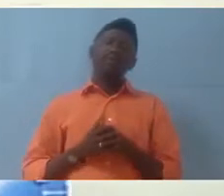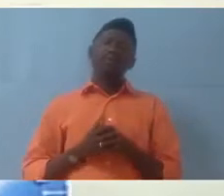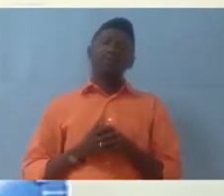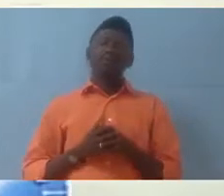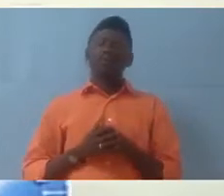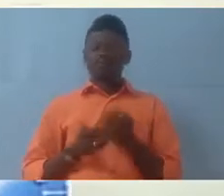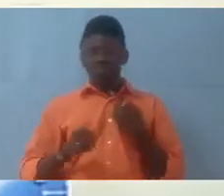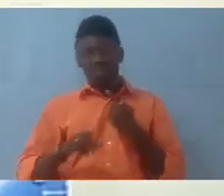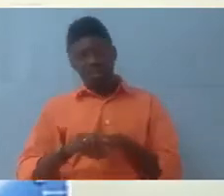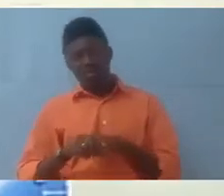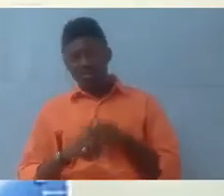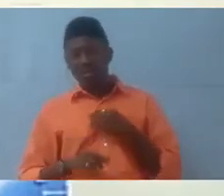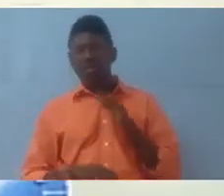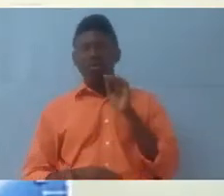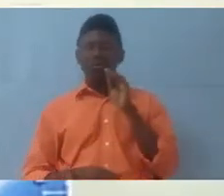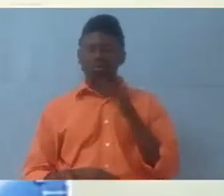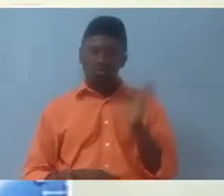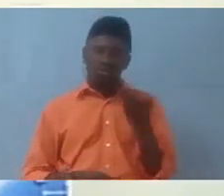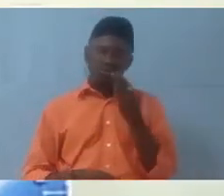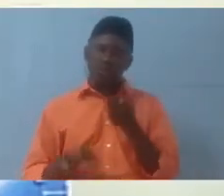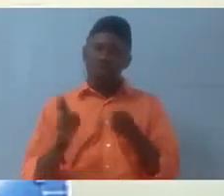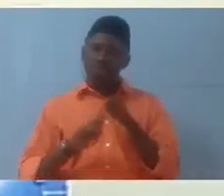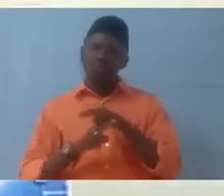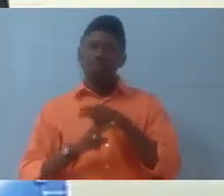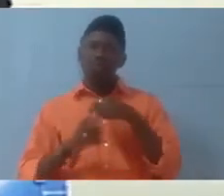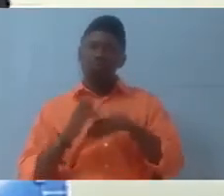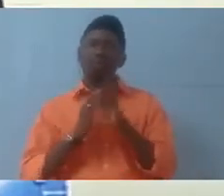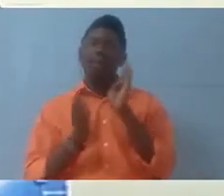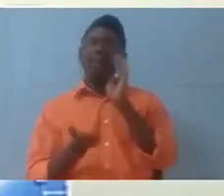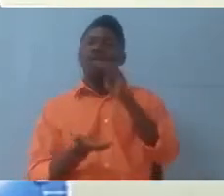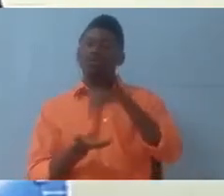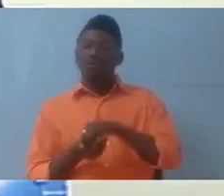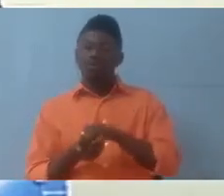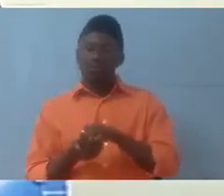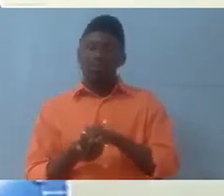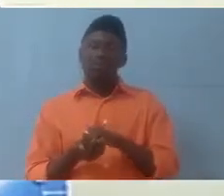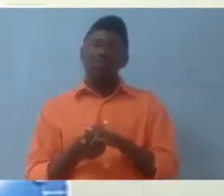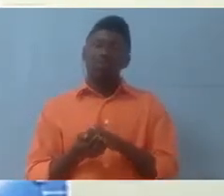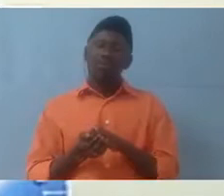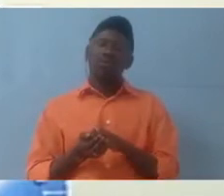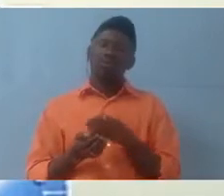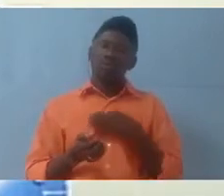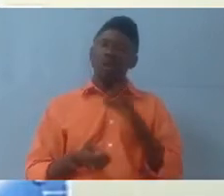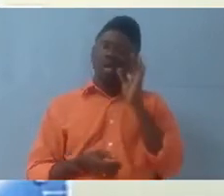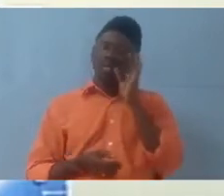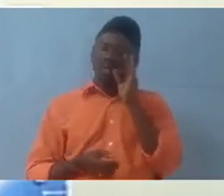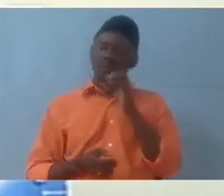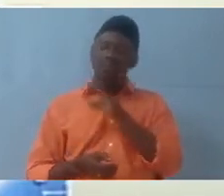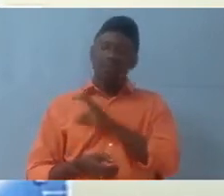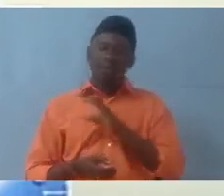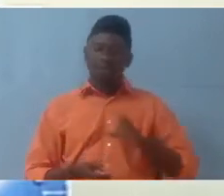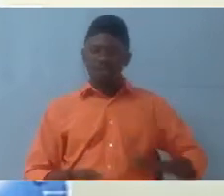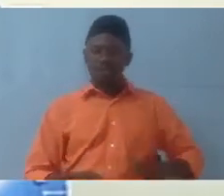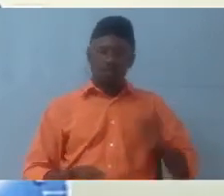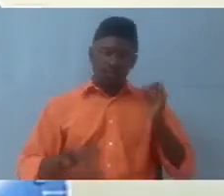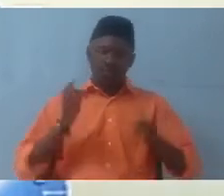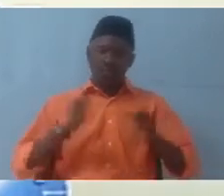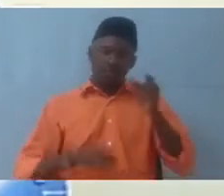I will be called to Banjul. Lego legi ñu oma ma dem Banjul and to answer to the CJ. Pour oyu ci CJ Chief Justice